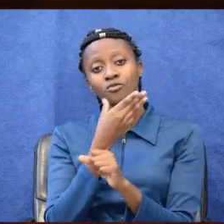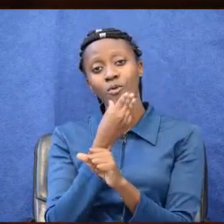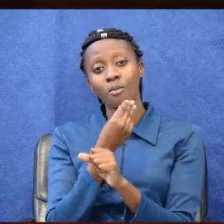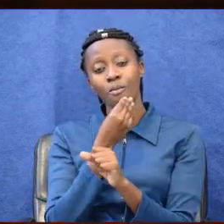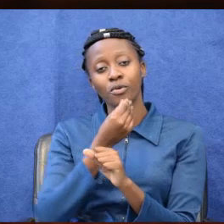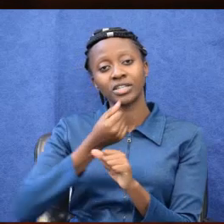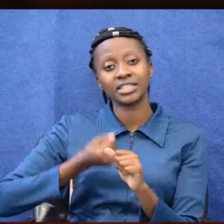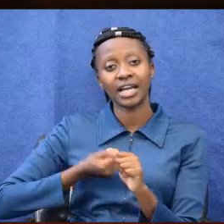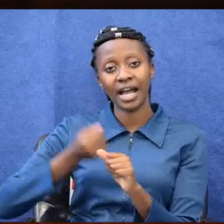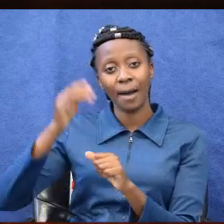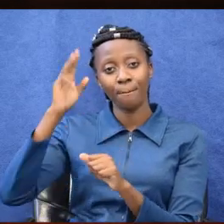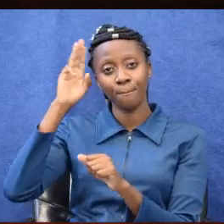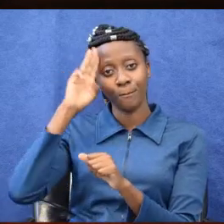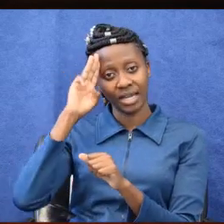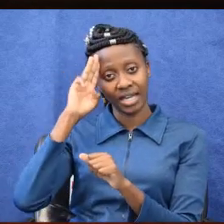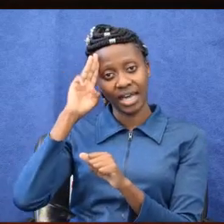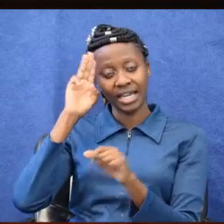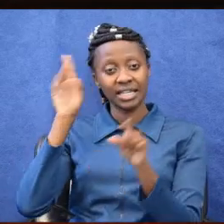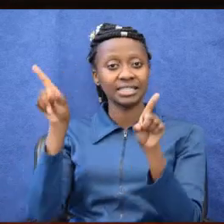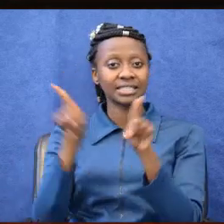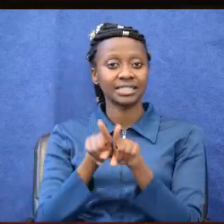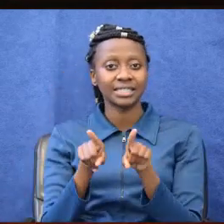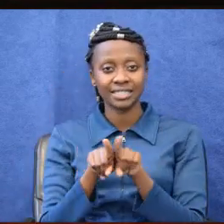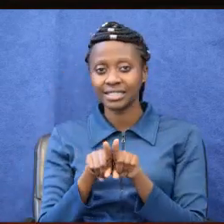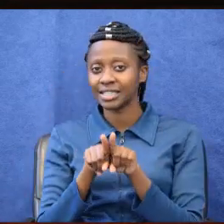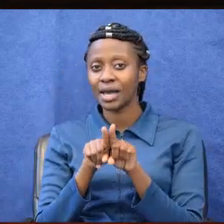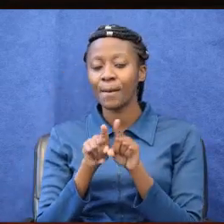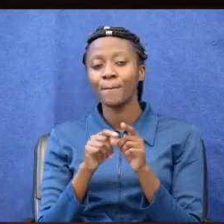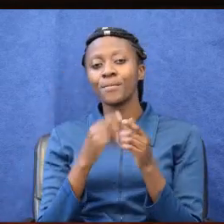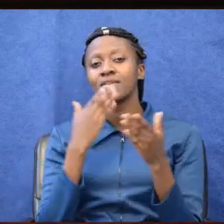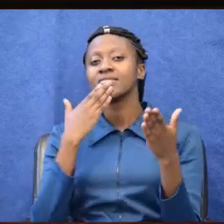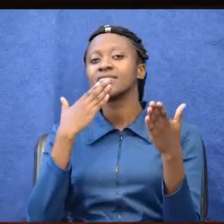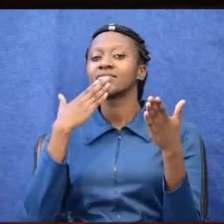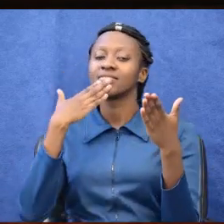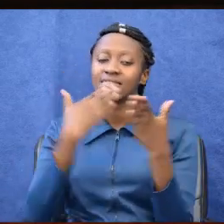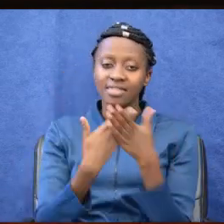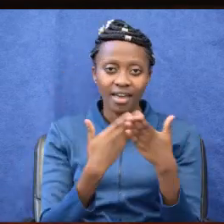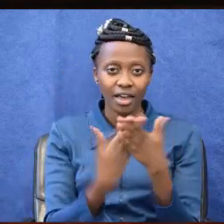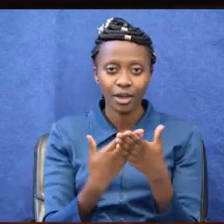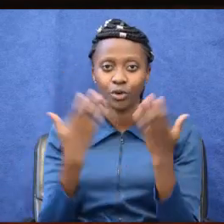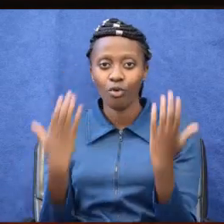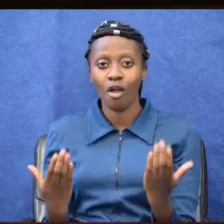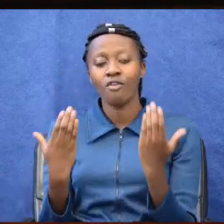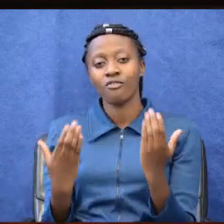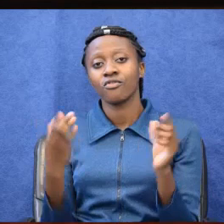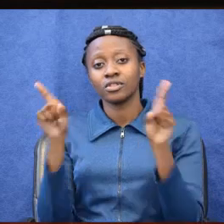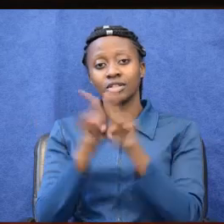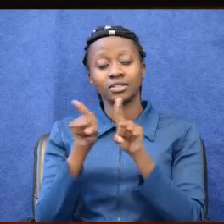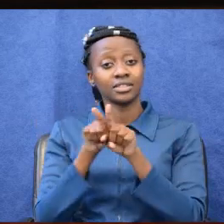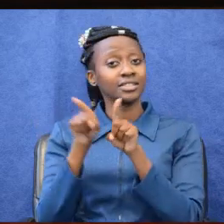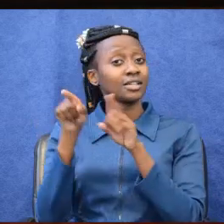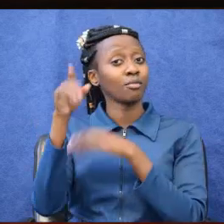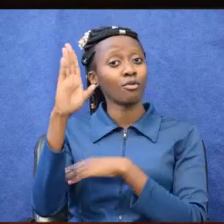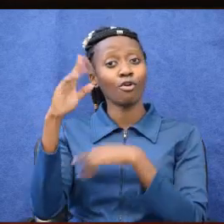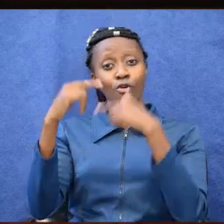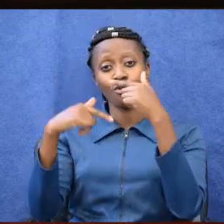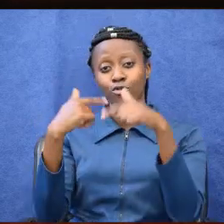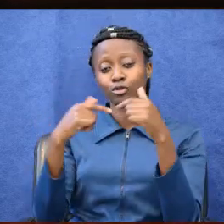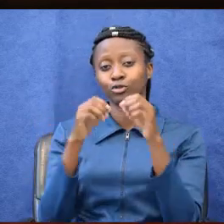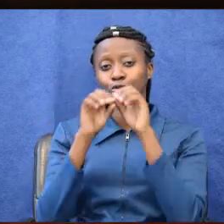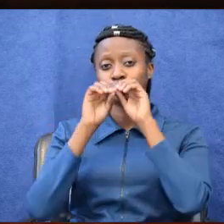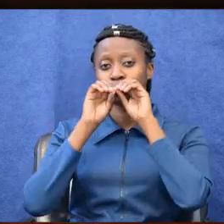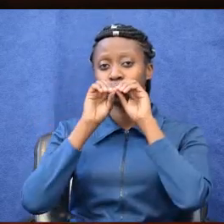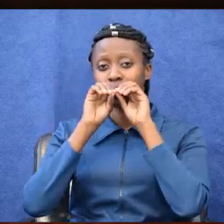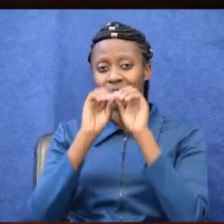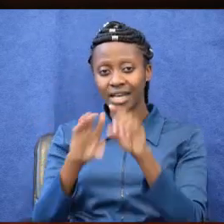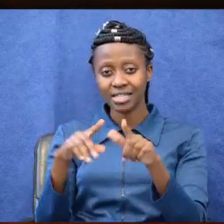Girls Brigade. And we pray, we say a big thank you. And we pray that our good Lord will continue